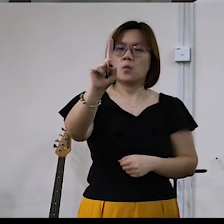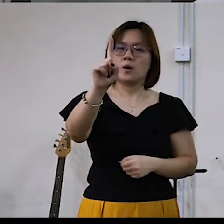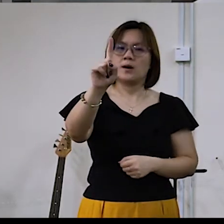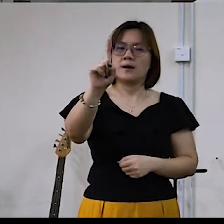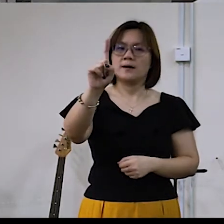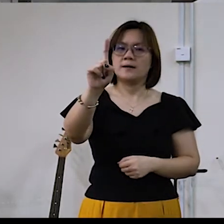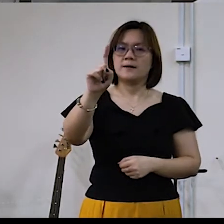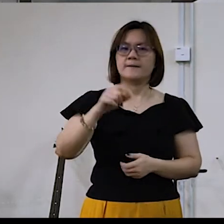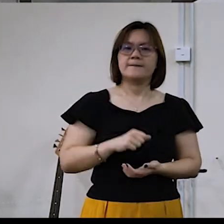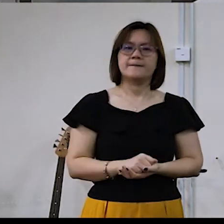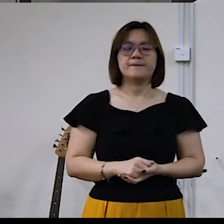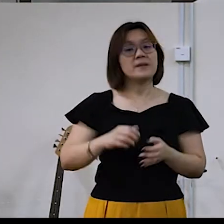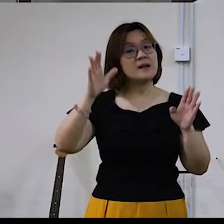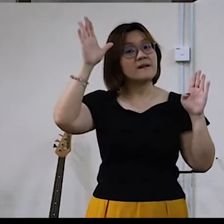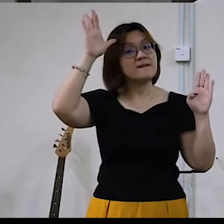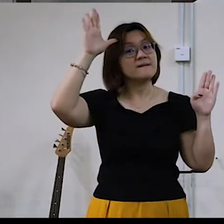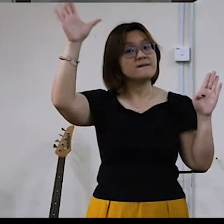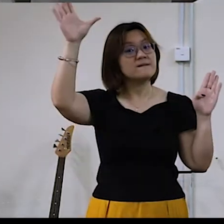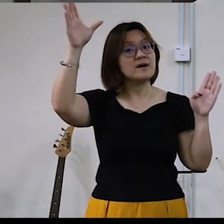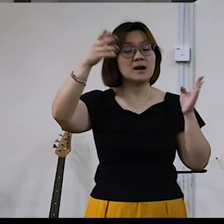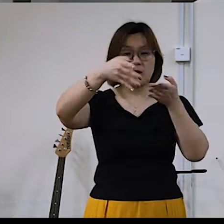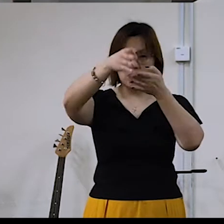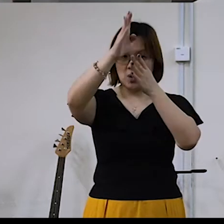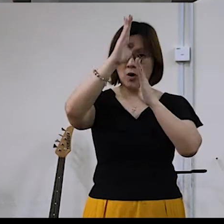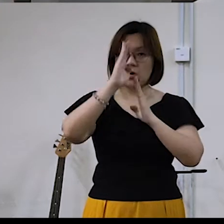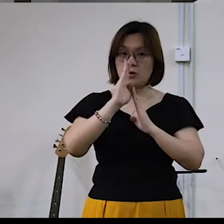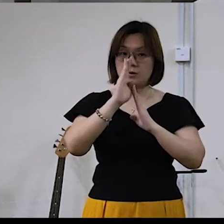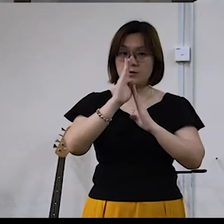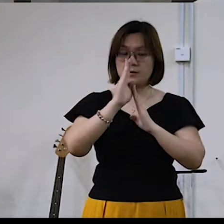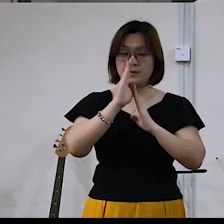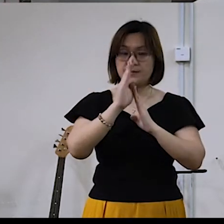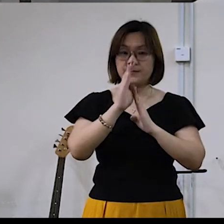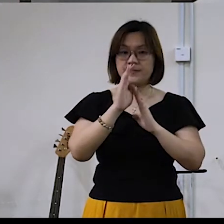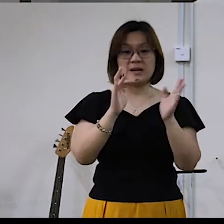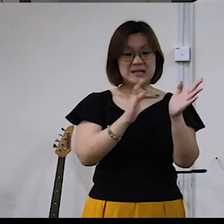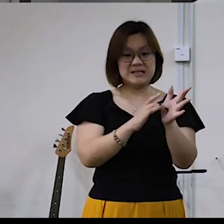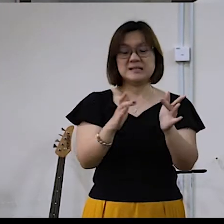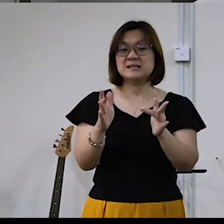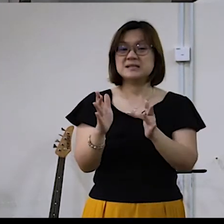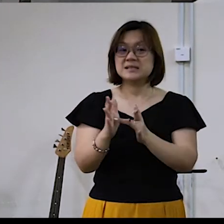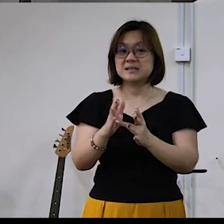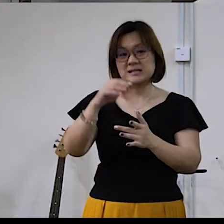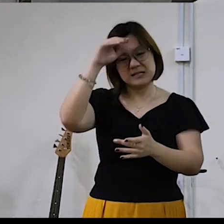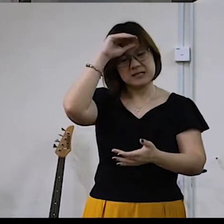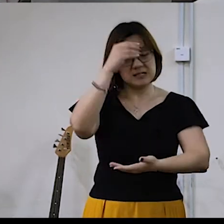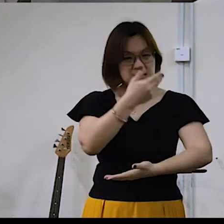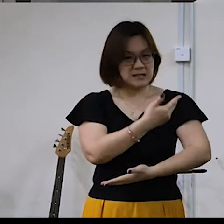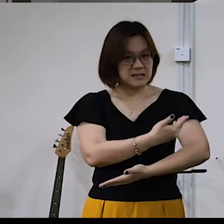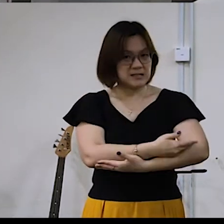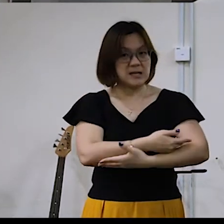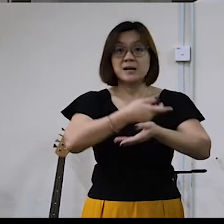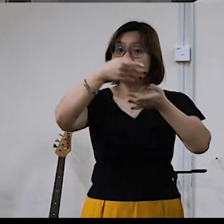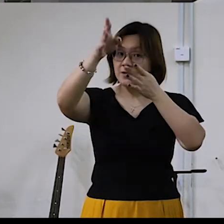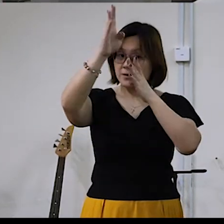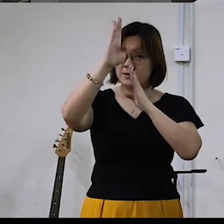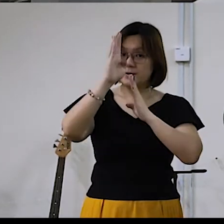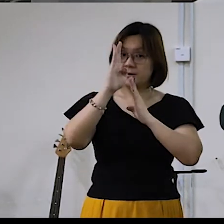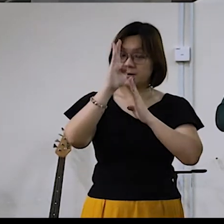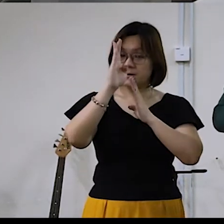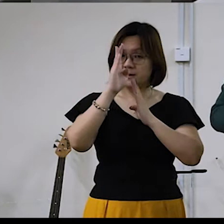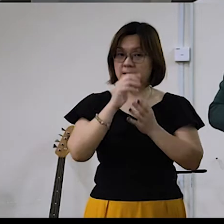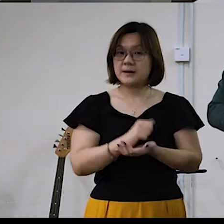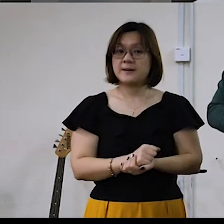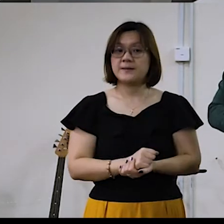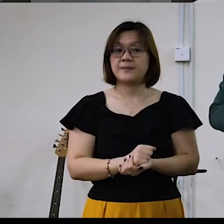to go, but I'm going to pray to Papa to send you another. Everybody say another. So Jesus is